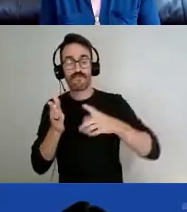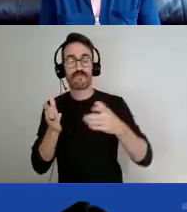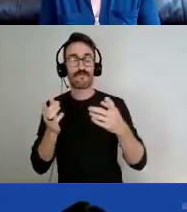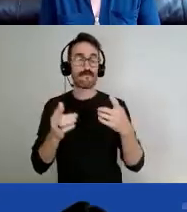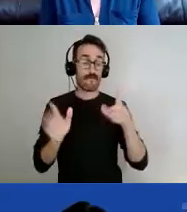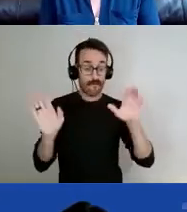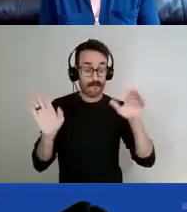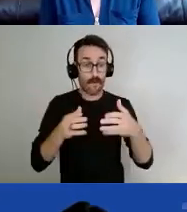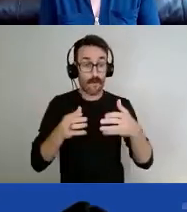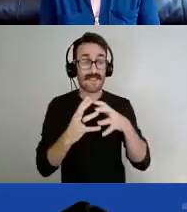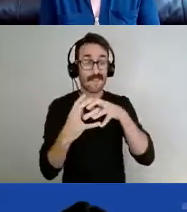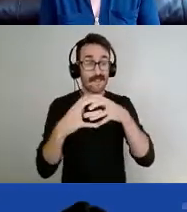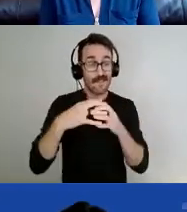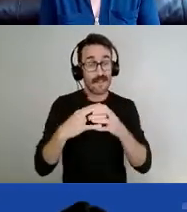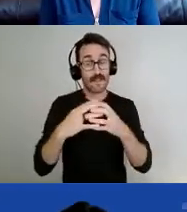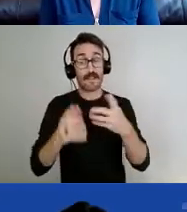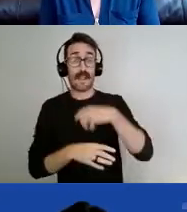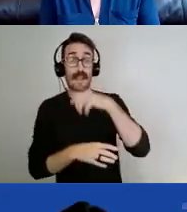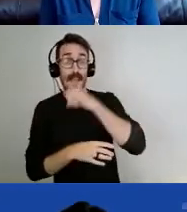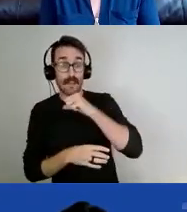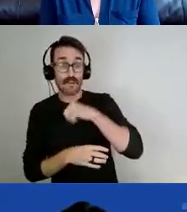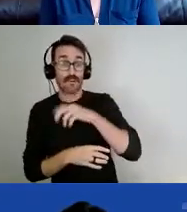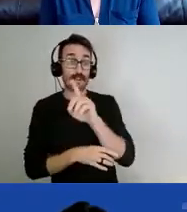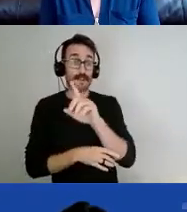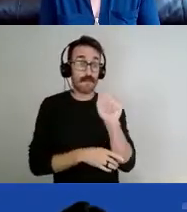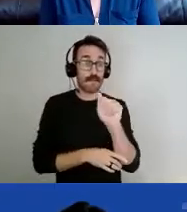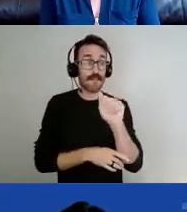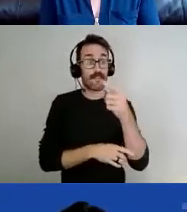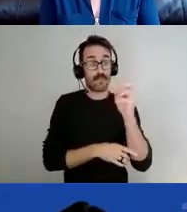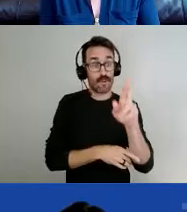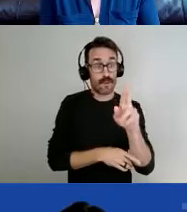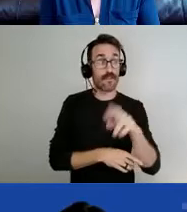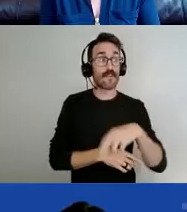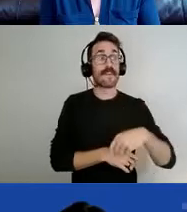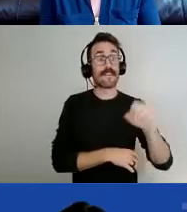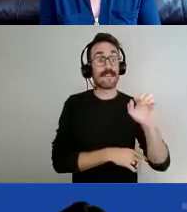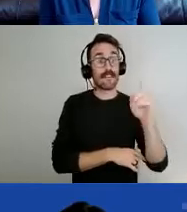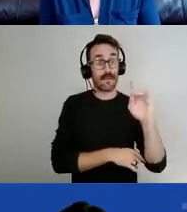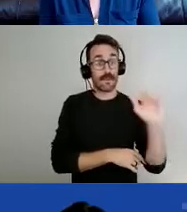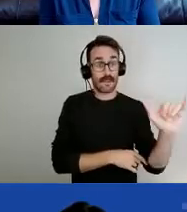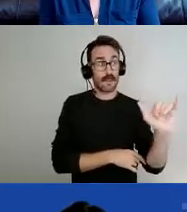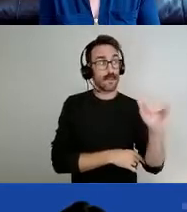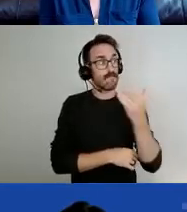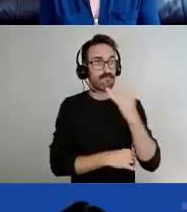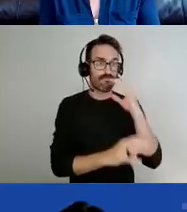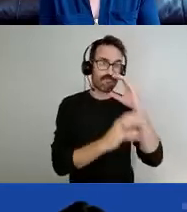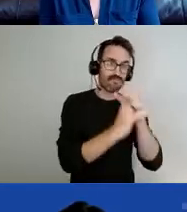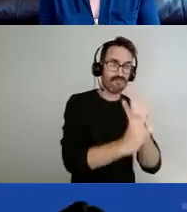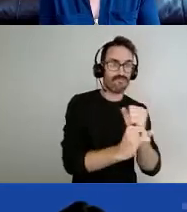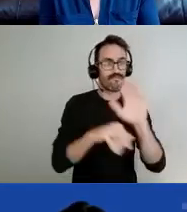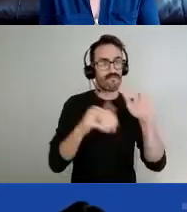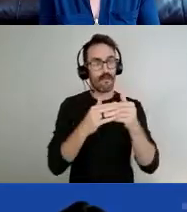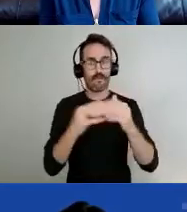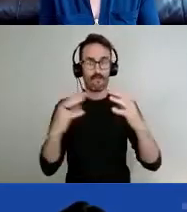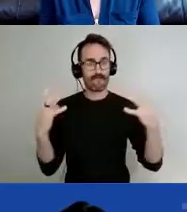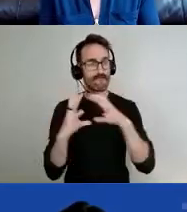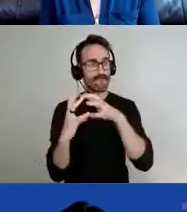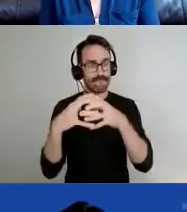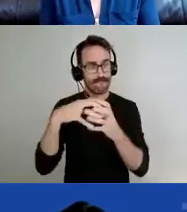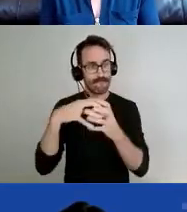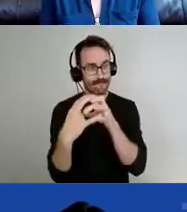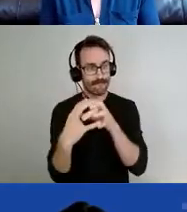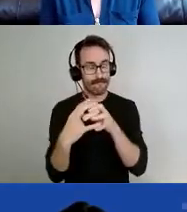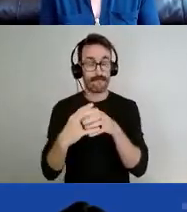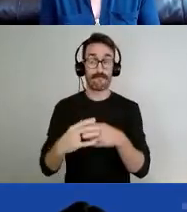intersections of aging, disability, gender, and sexuality and care. Over the past 10 years, Celeste has led